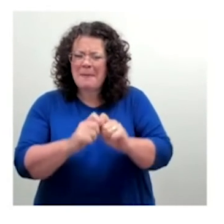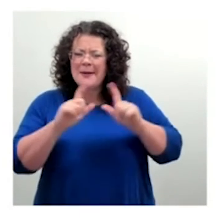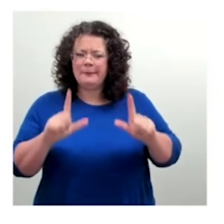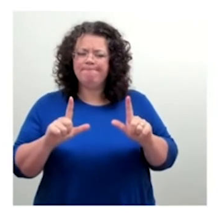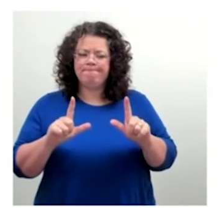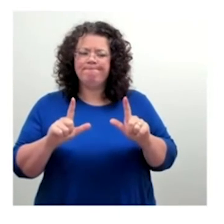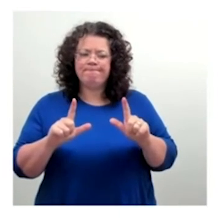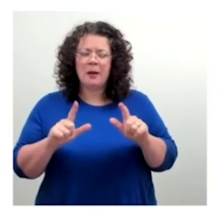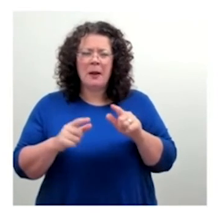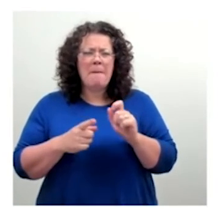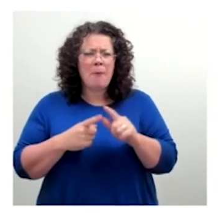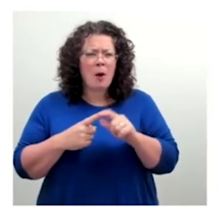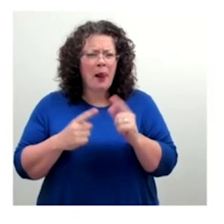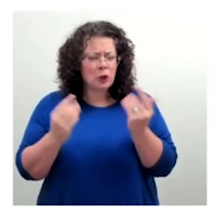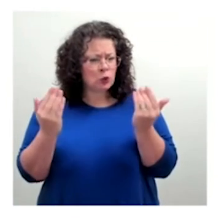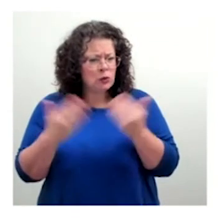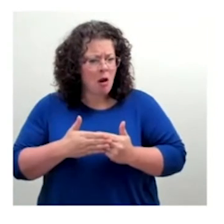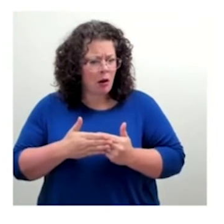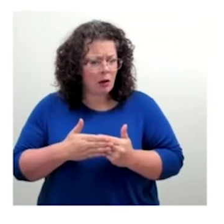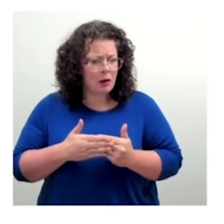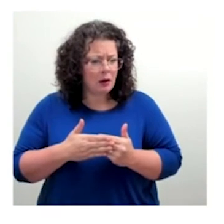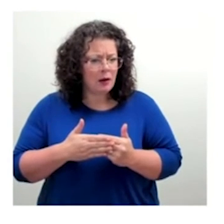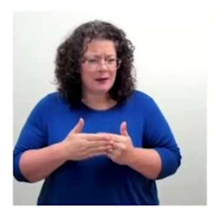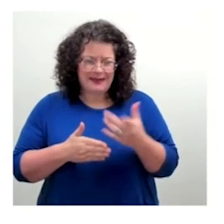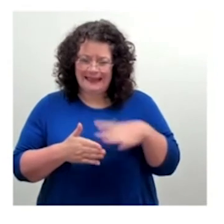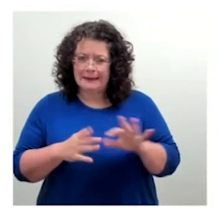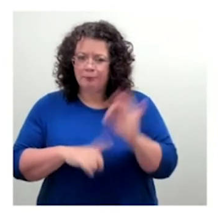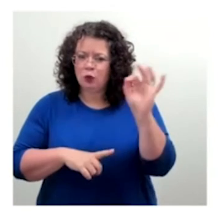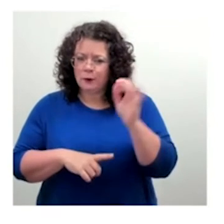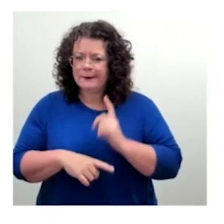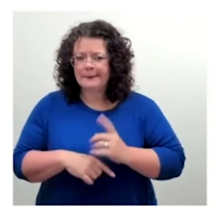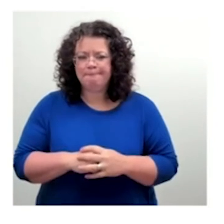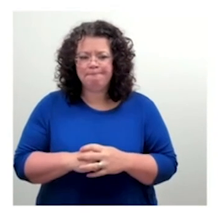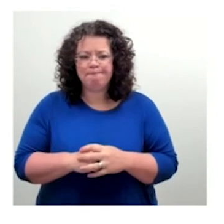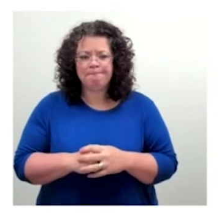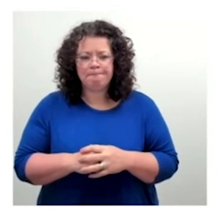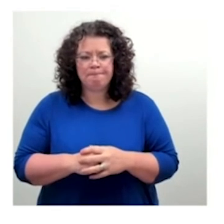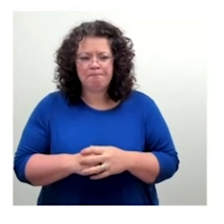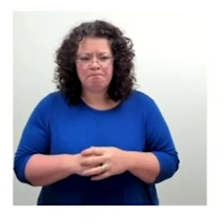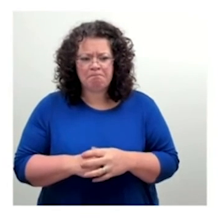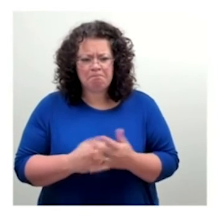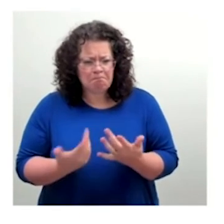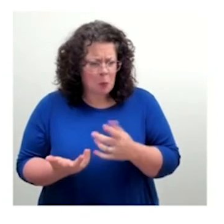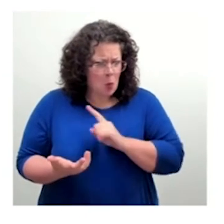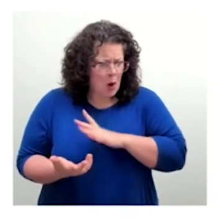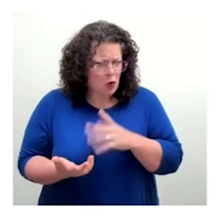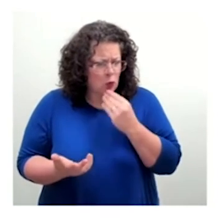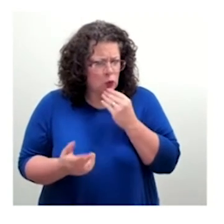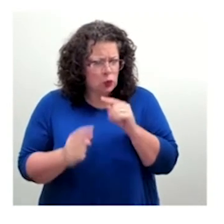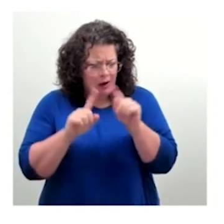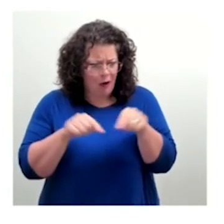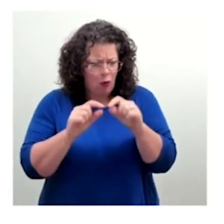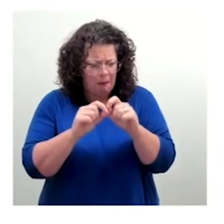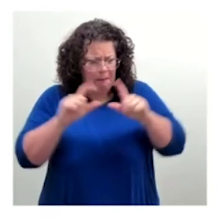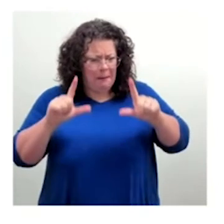be bigger and the background could be paler, and it would overall just be better. So that was quite interesting. I just did that today before this